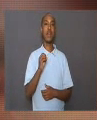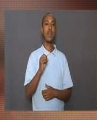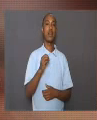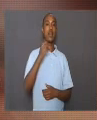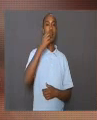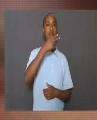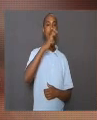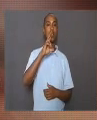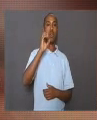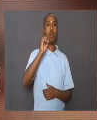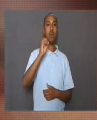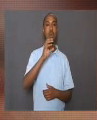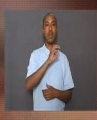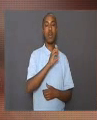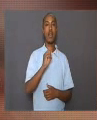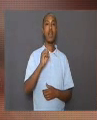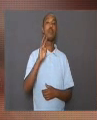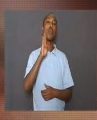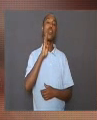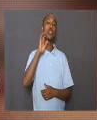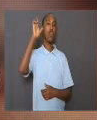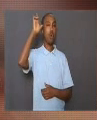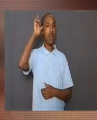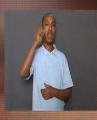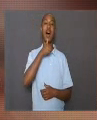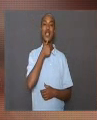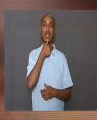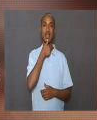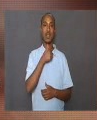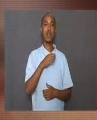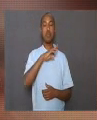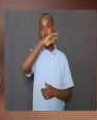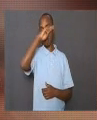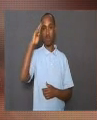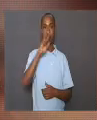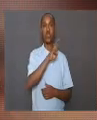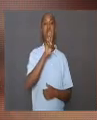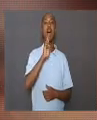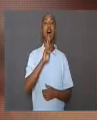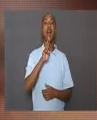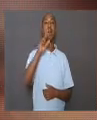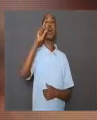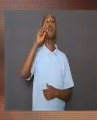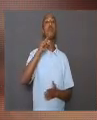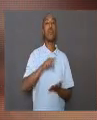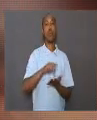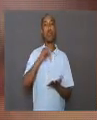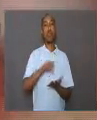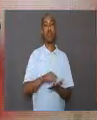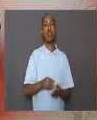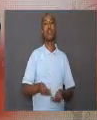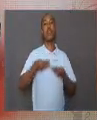acid are Bronsted-Lowry acids because they are proton donors.